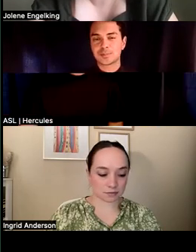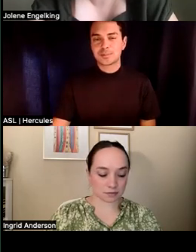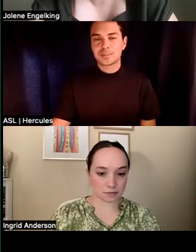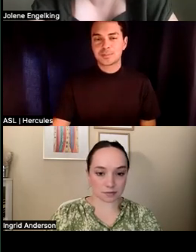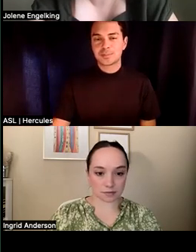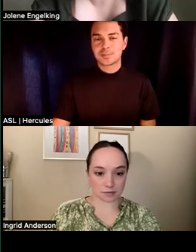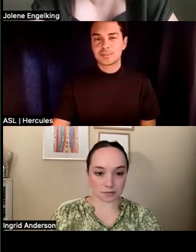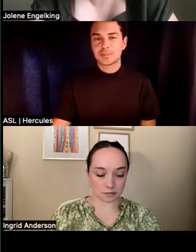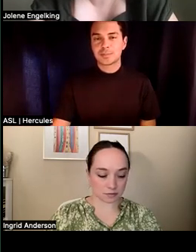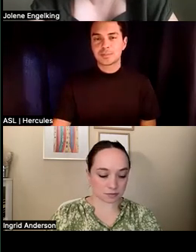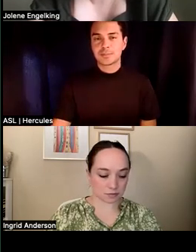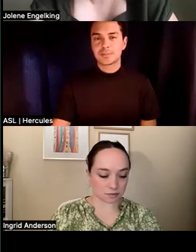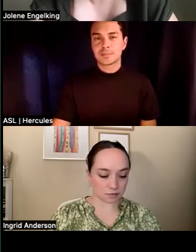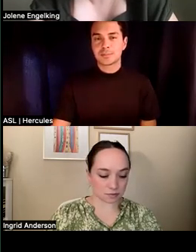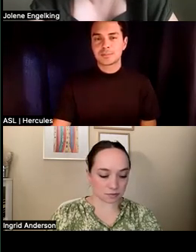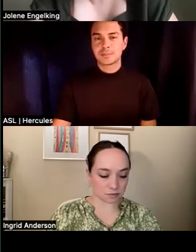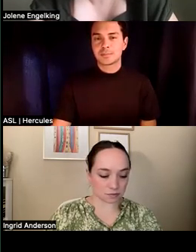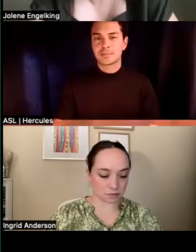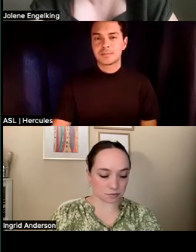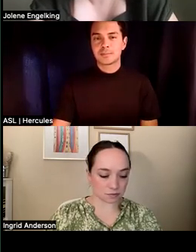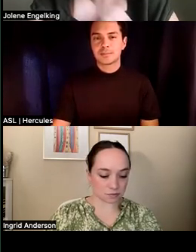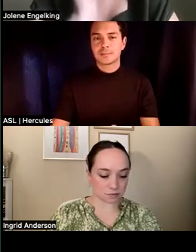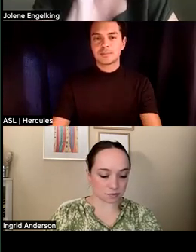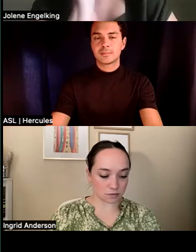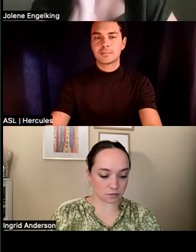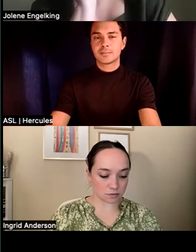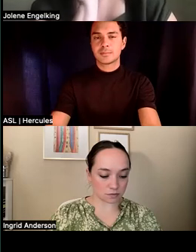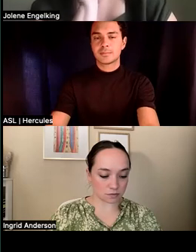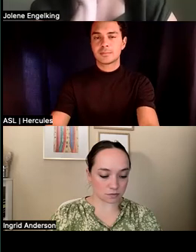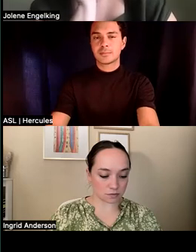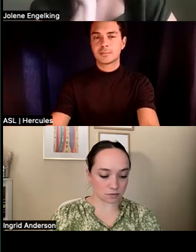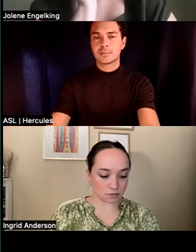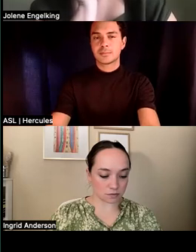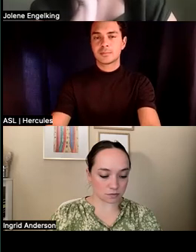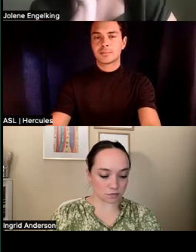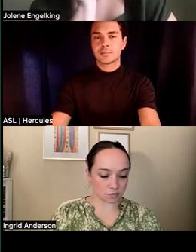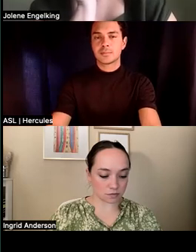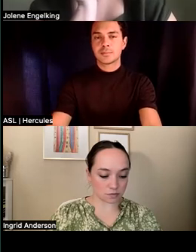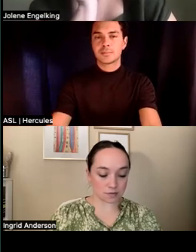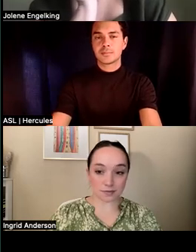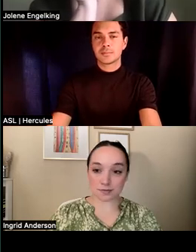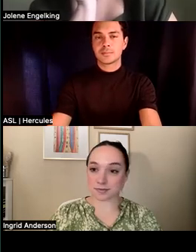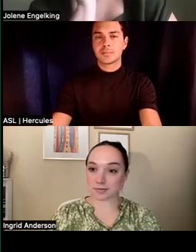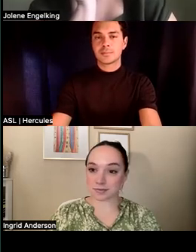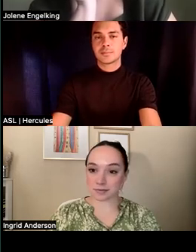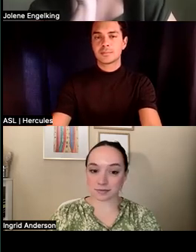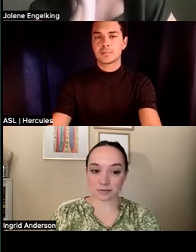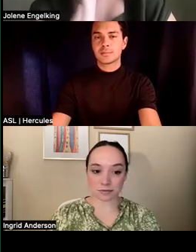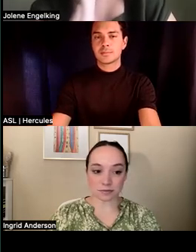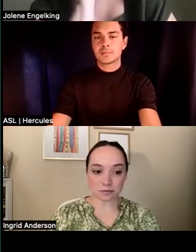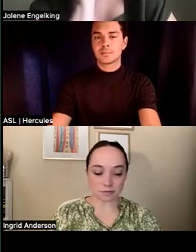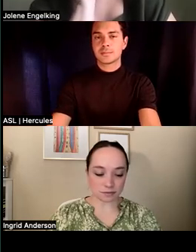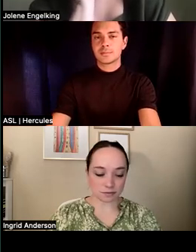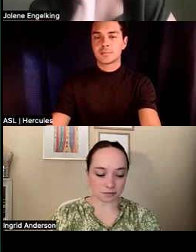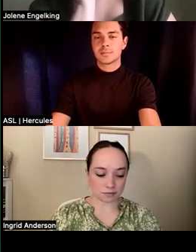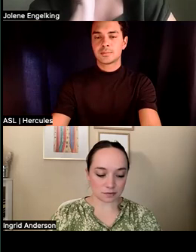most folks are in. All right, we can get started. Bonjour and welcome. Thank you for joining